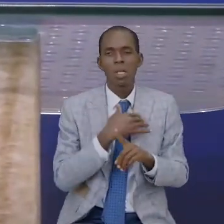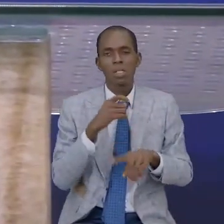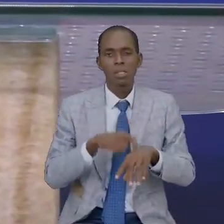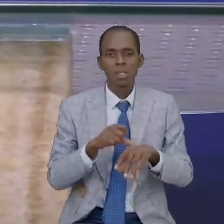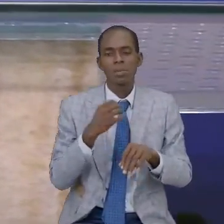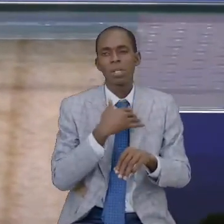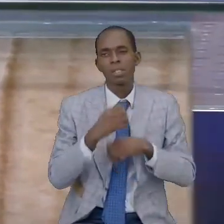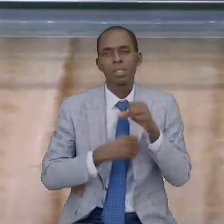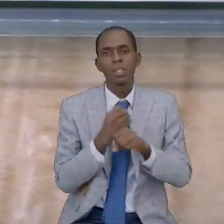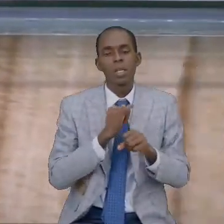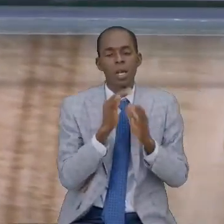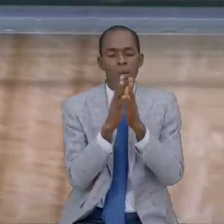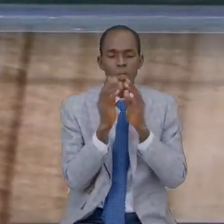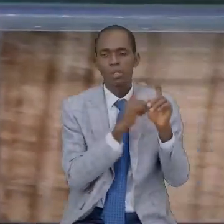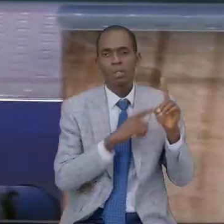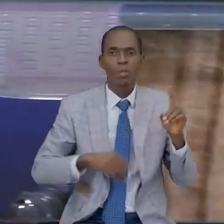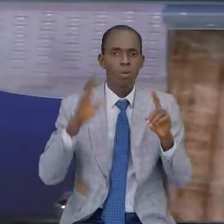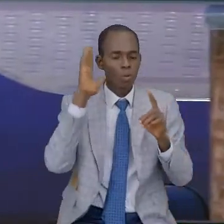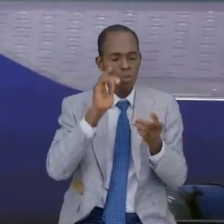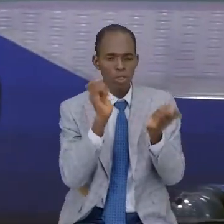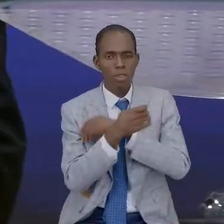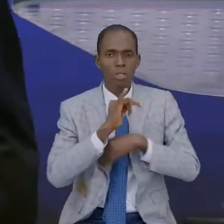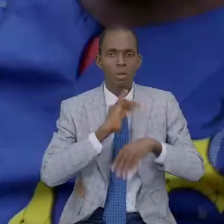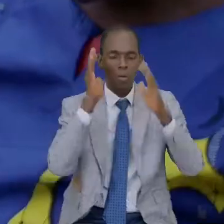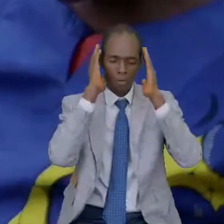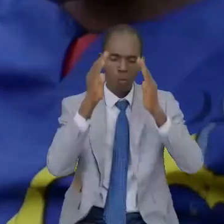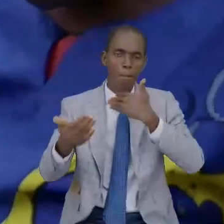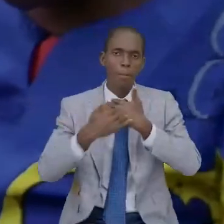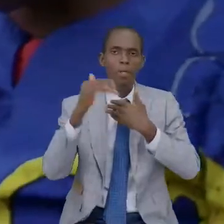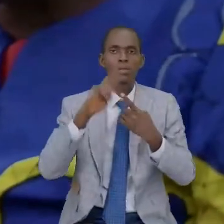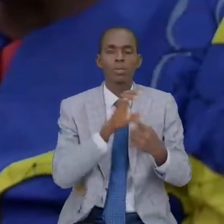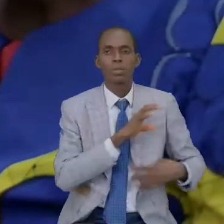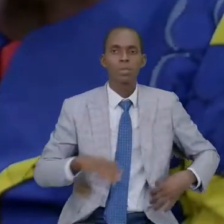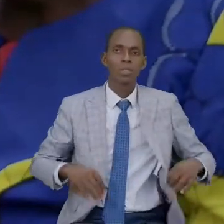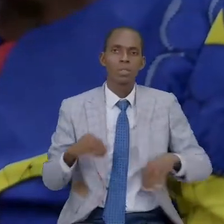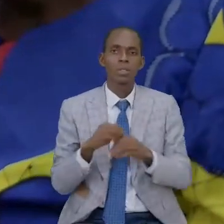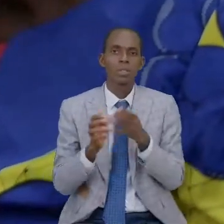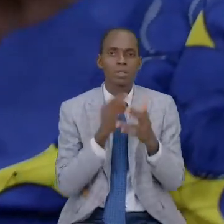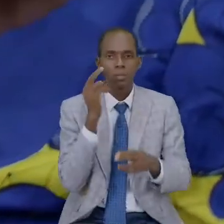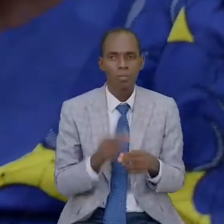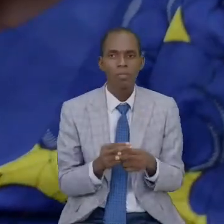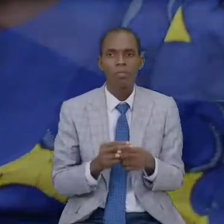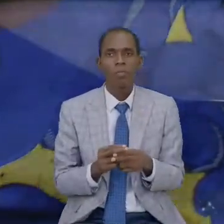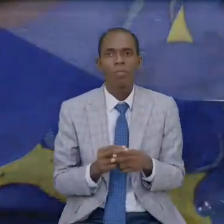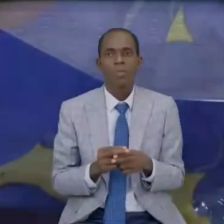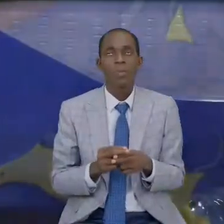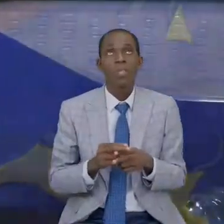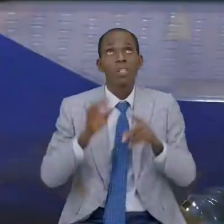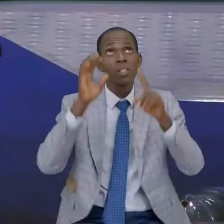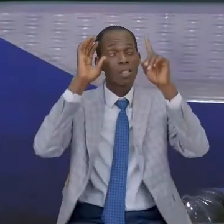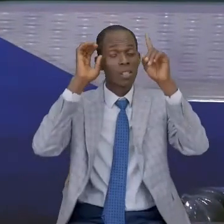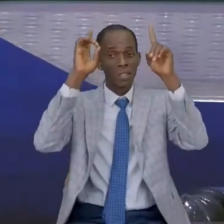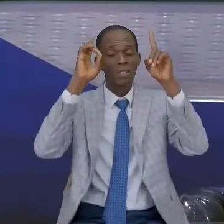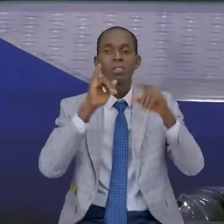times and years. I pray the Lord will turn our focus back to Christ. He is the one